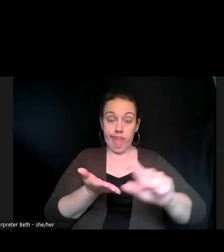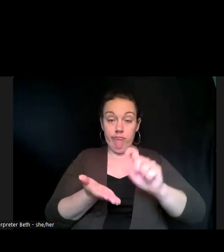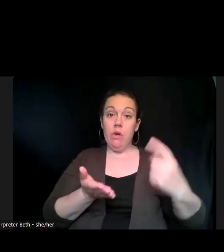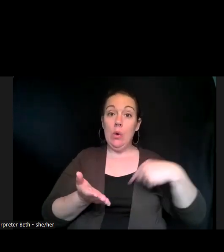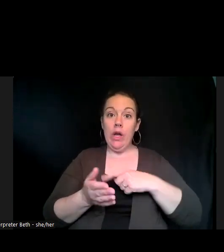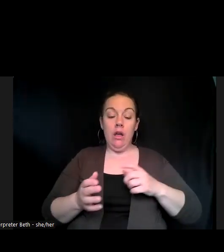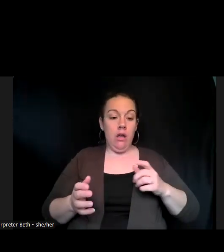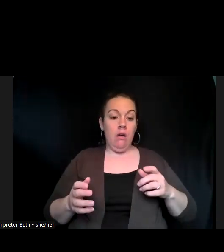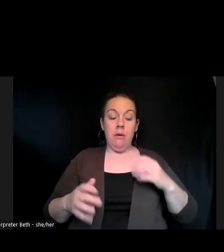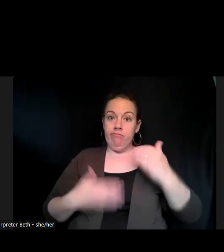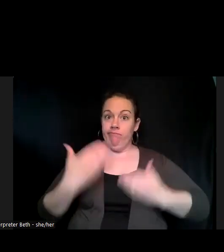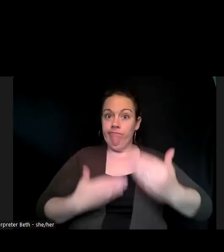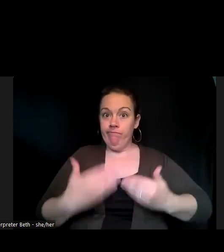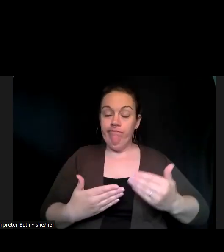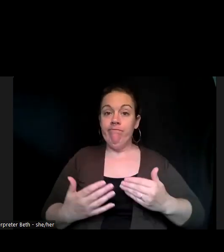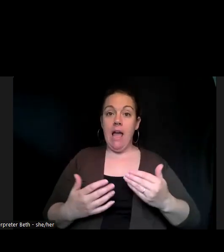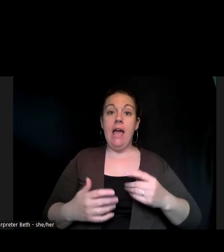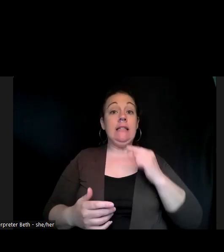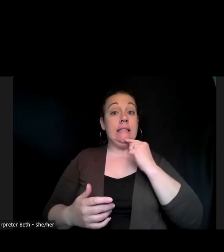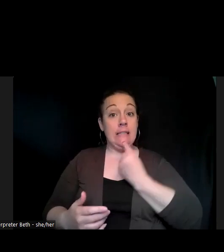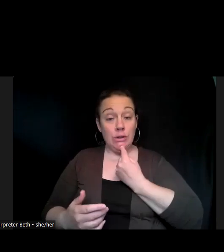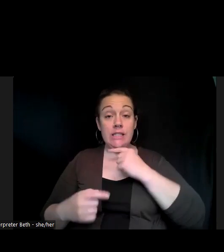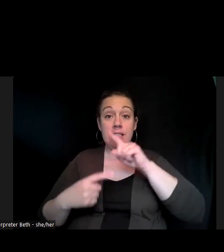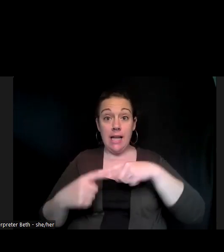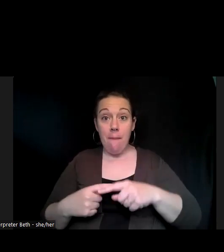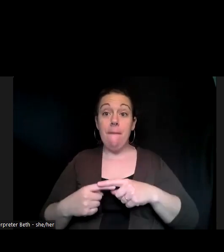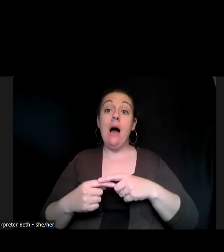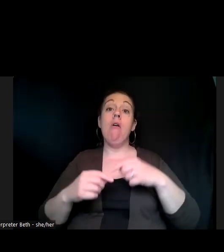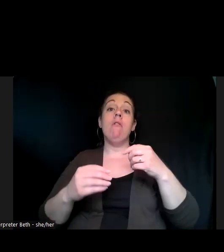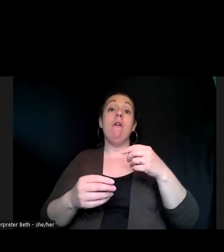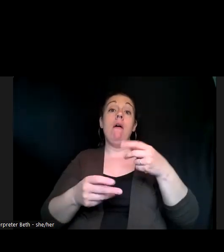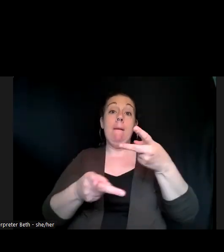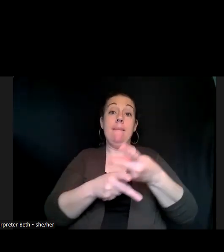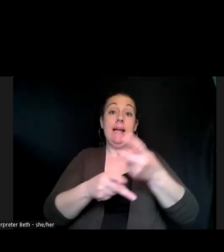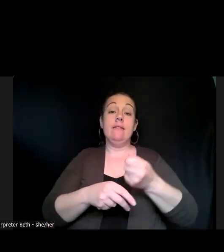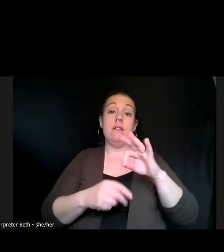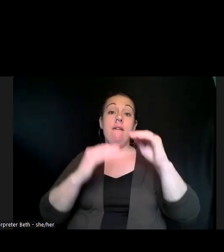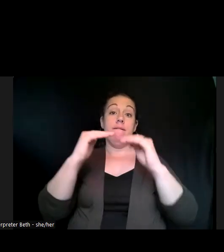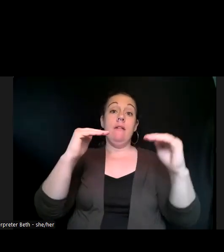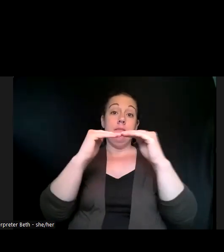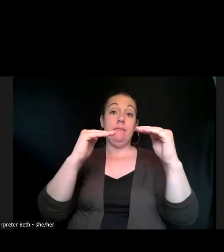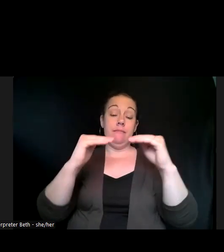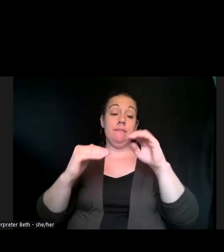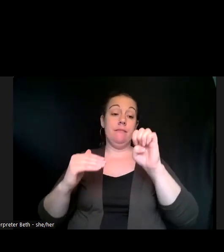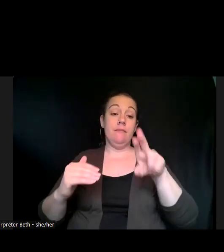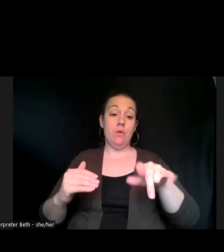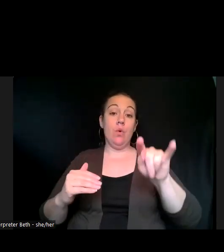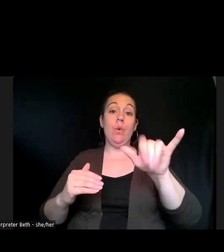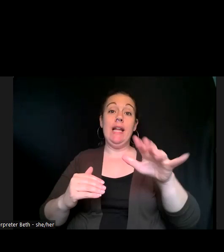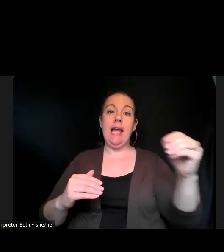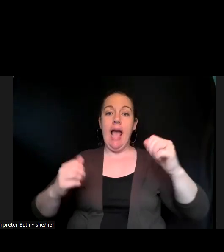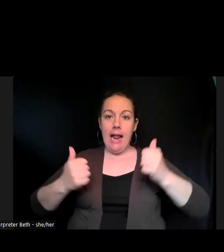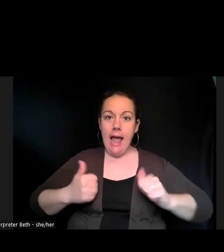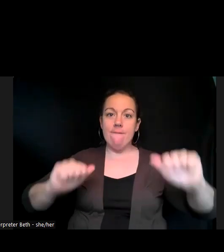and intense about the maintenance of equity and maintenance of effort requirements in the American Rescue Plan. Maintenance of effort essentially